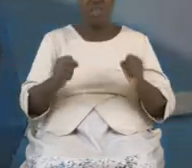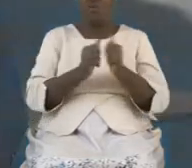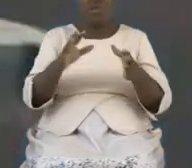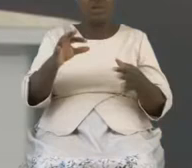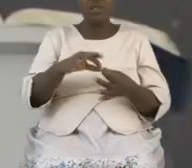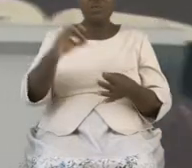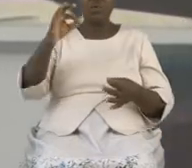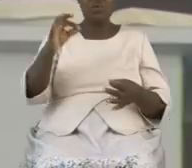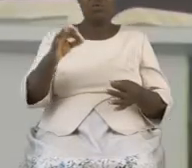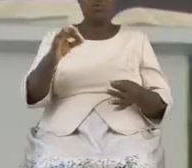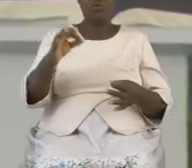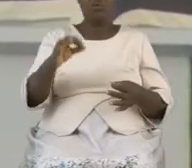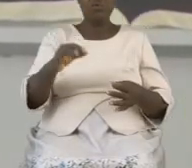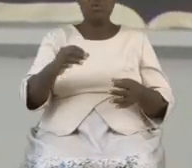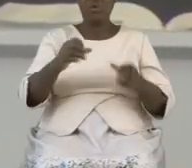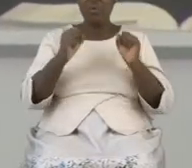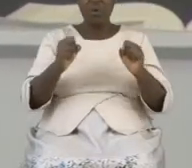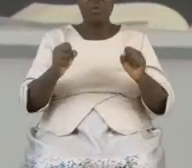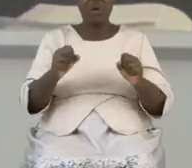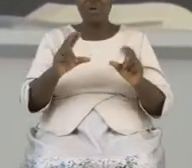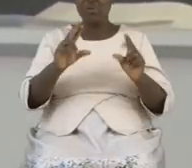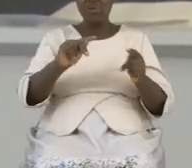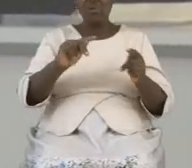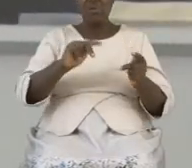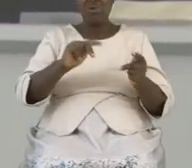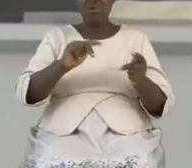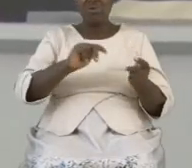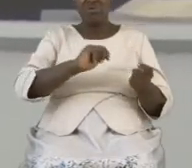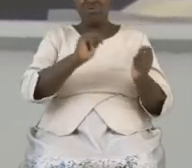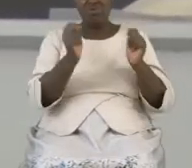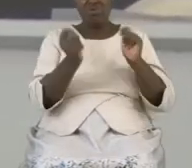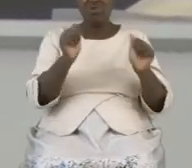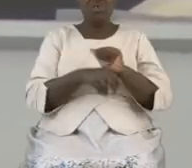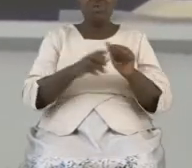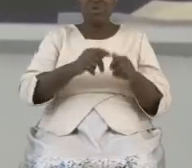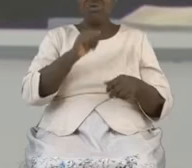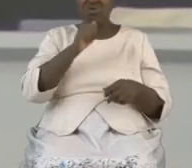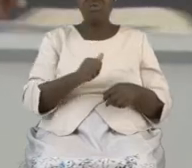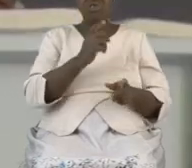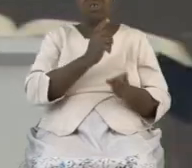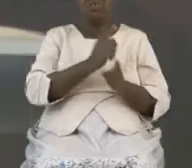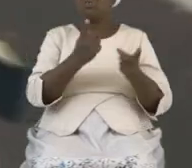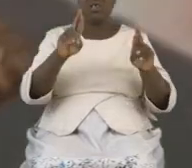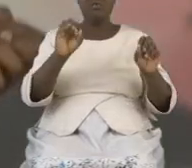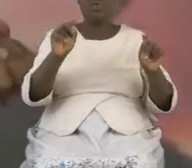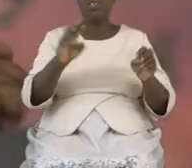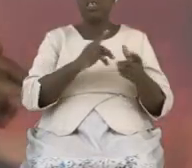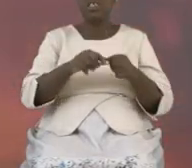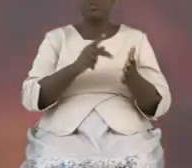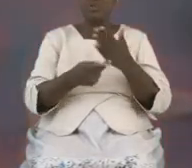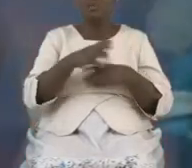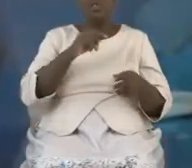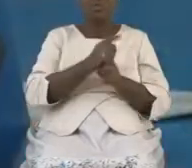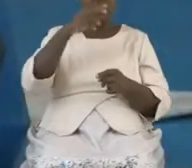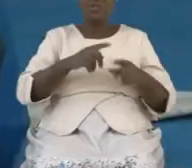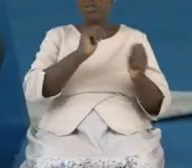you have not really attended retreat. Retreat time is for your life to be transformed. And then R is to refresh you. You're feeling